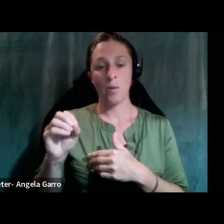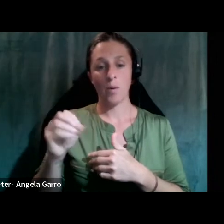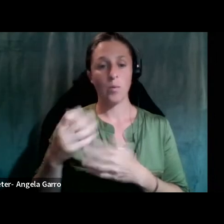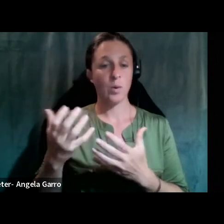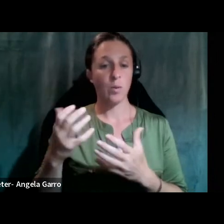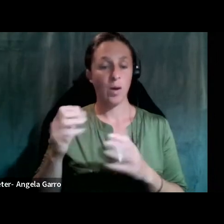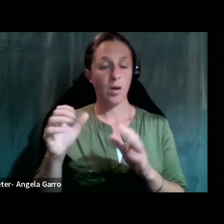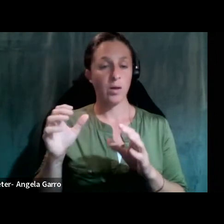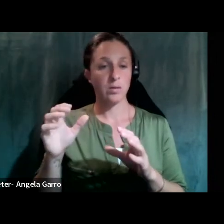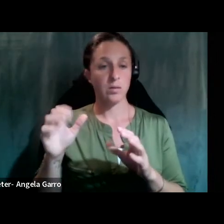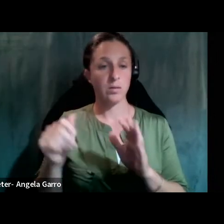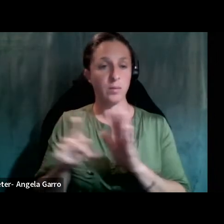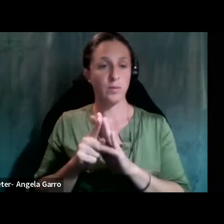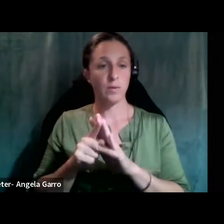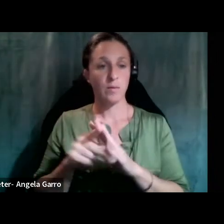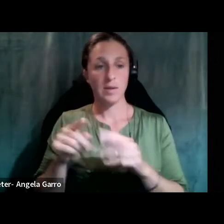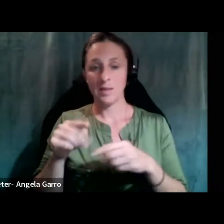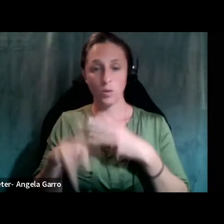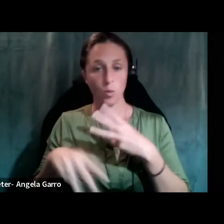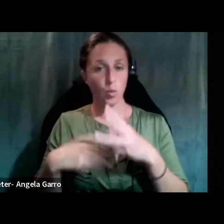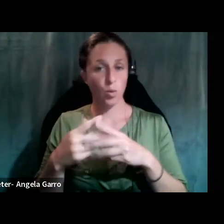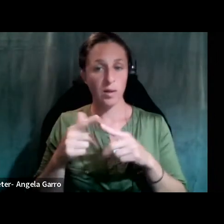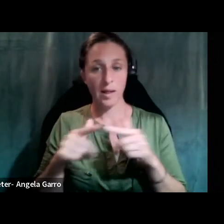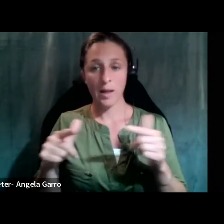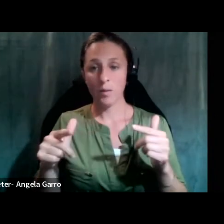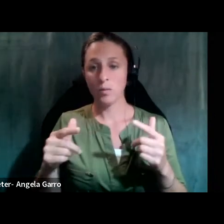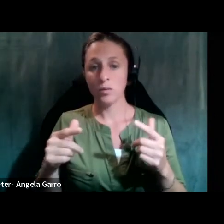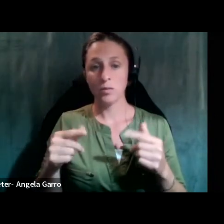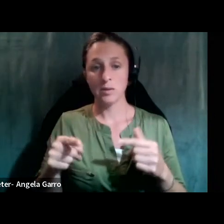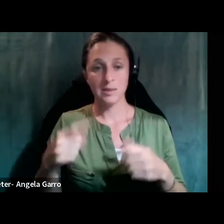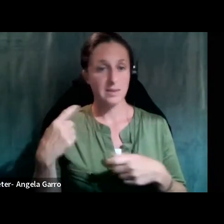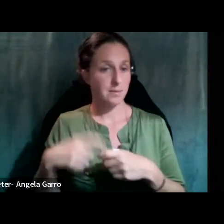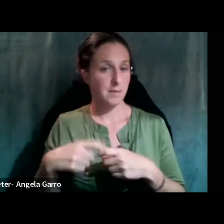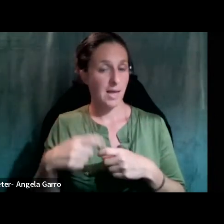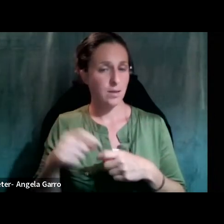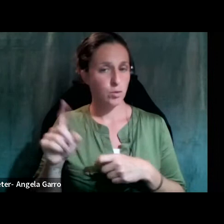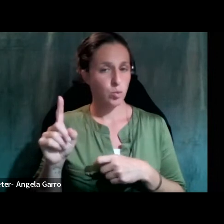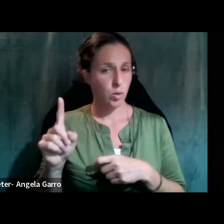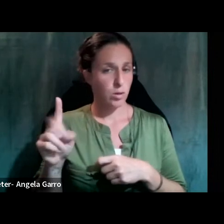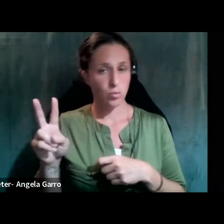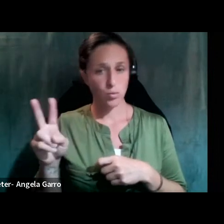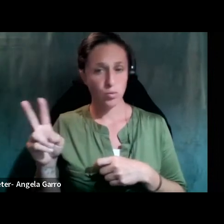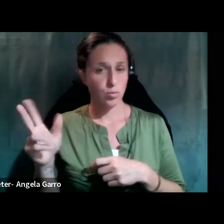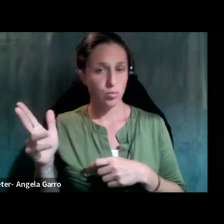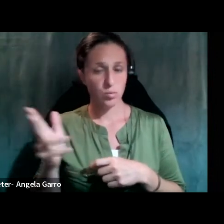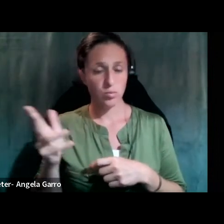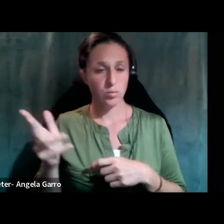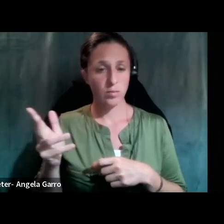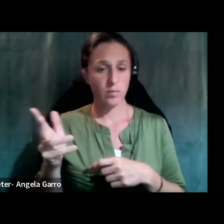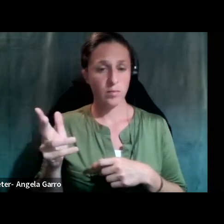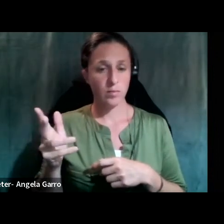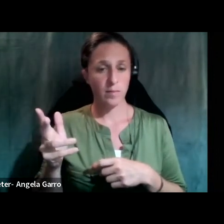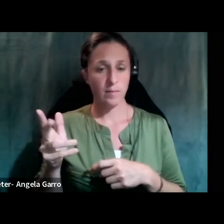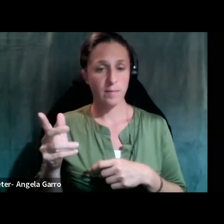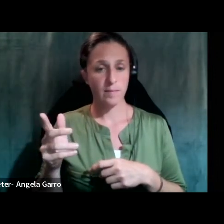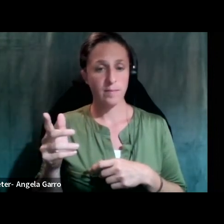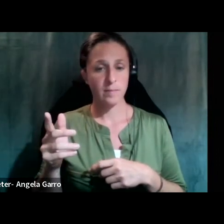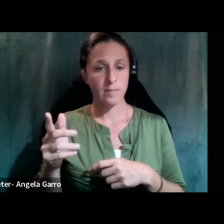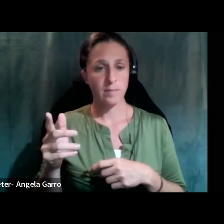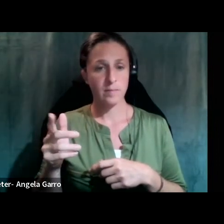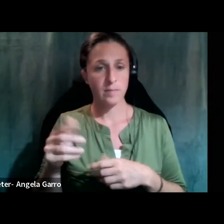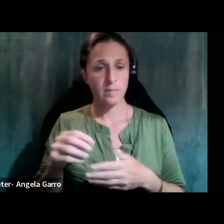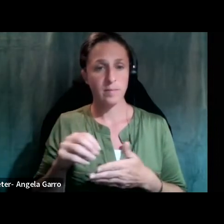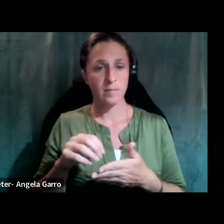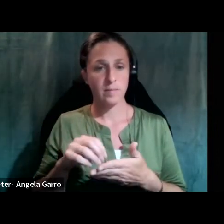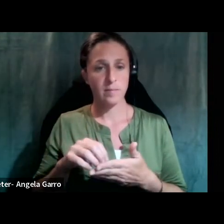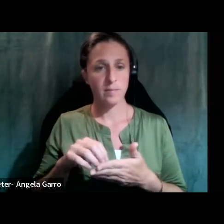this world languages? Is this Spanish, right? Spanish 1, Spanish So 2? It's set down as a public review, not a